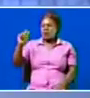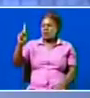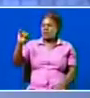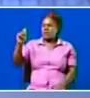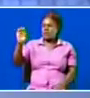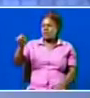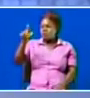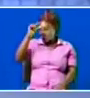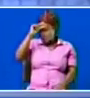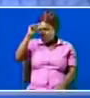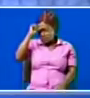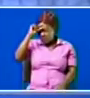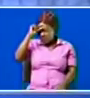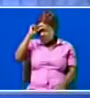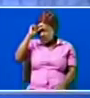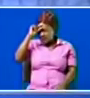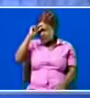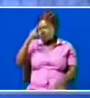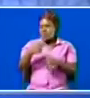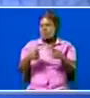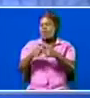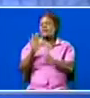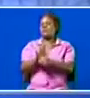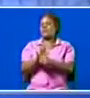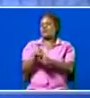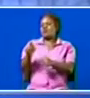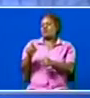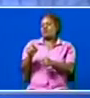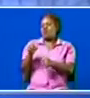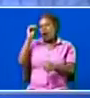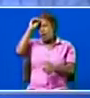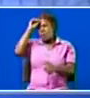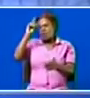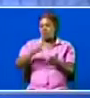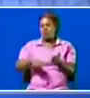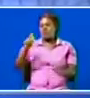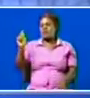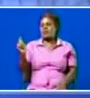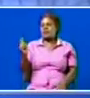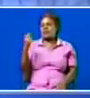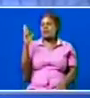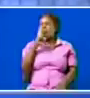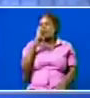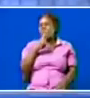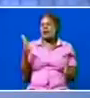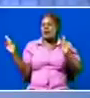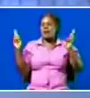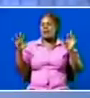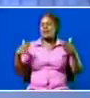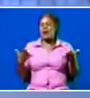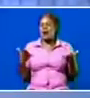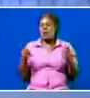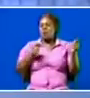been in the government for quite some time. What is your reaction towards Kenya disaster preparedness and